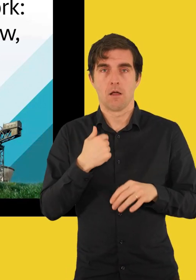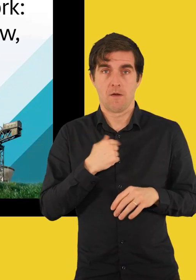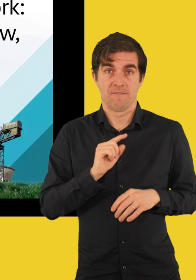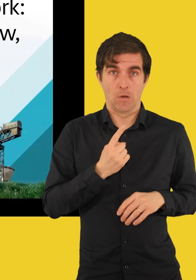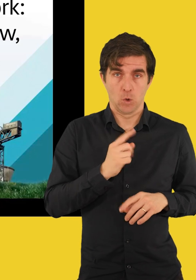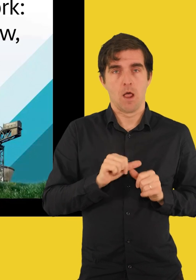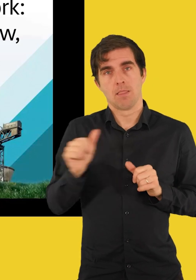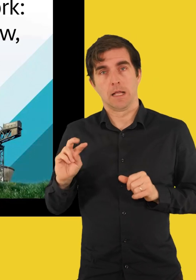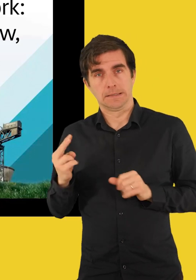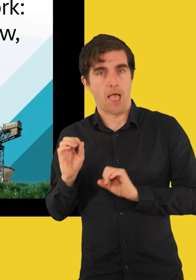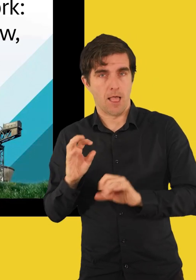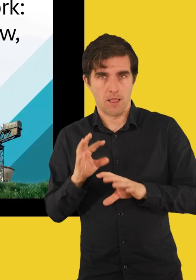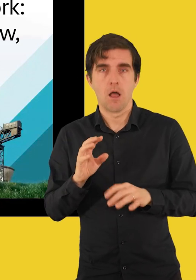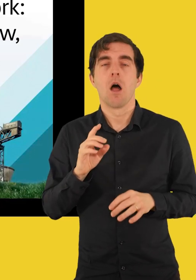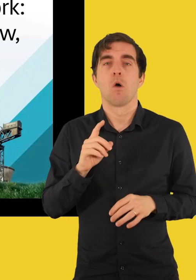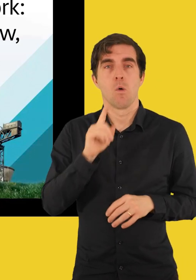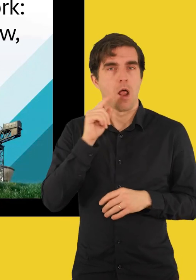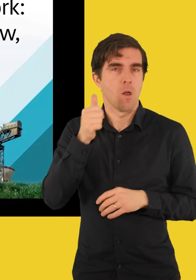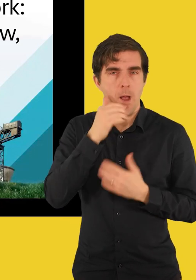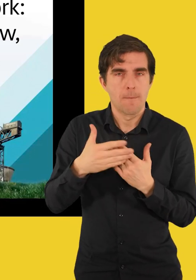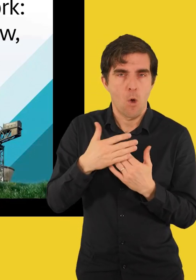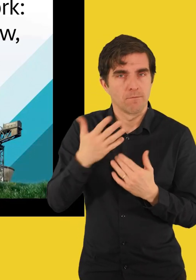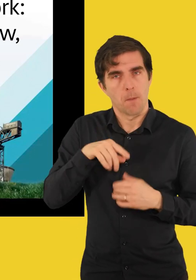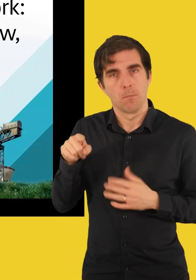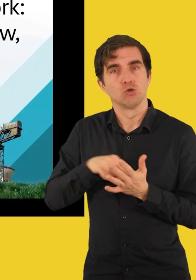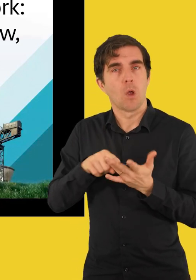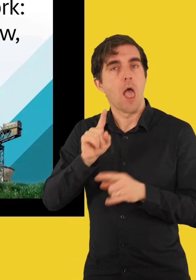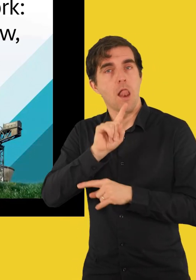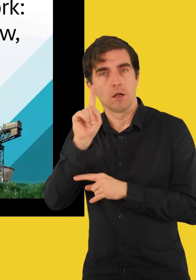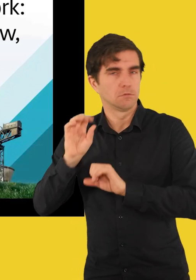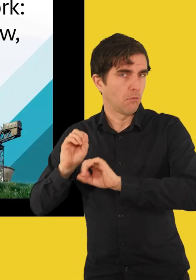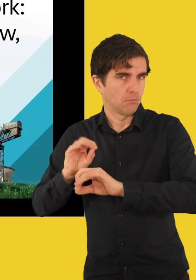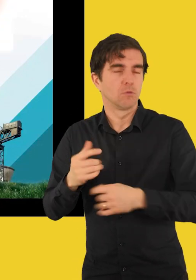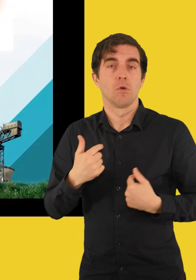on the presentation for the second half. So you'll get to hear a little bit more from Joe later on.